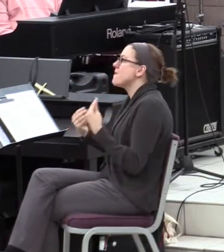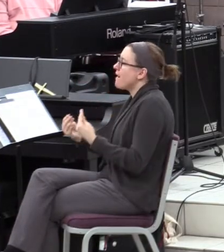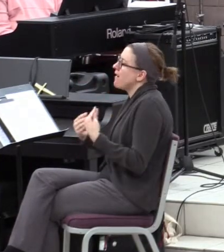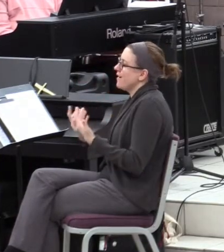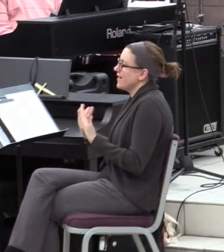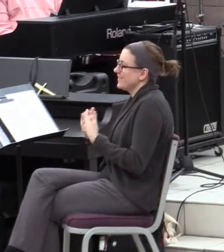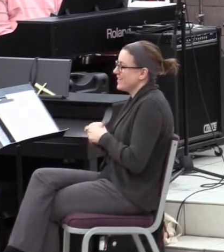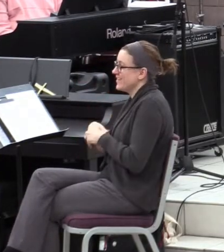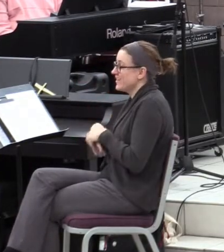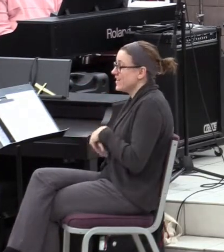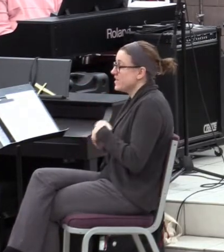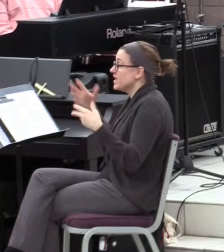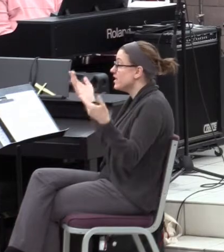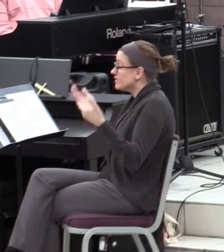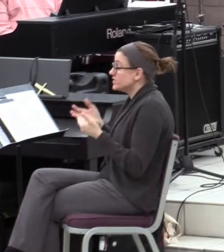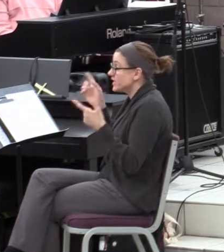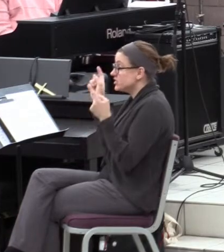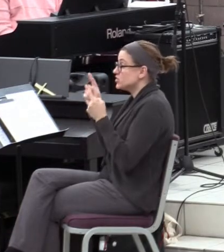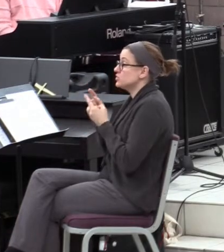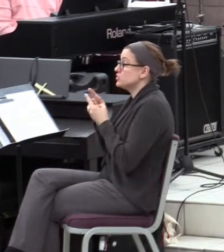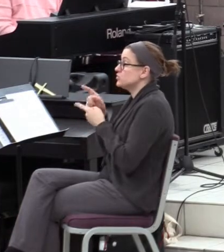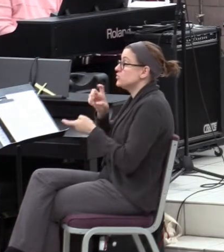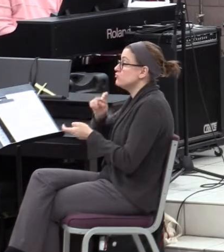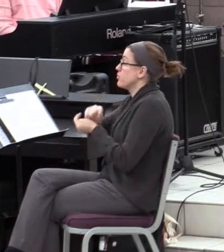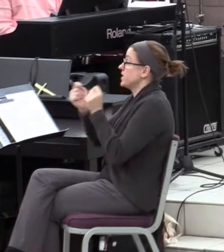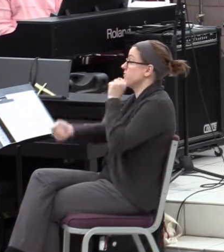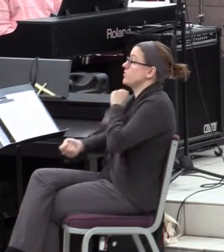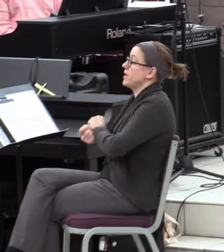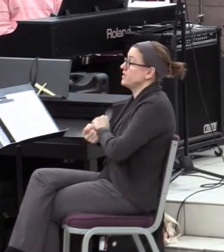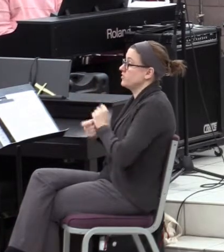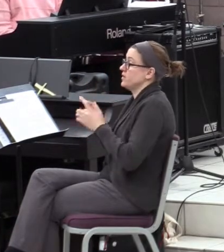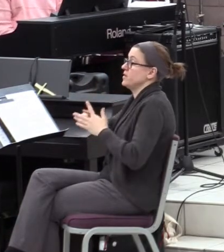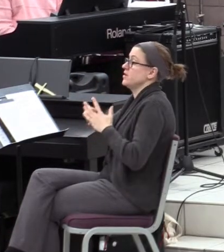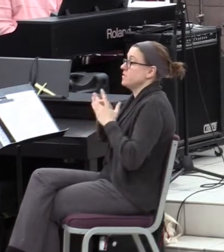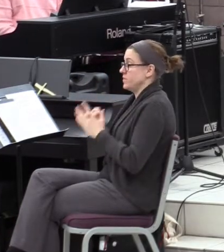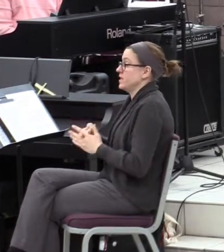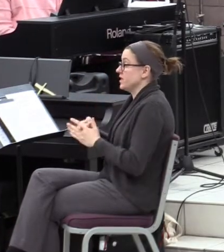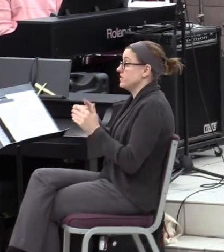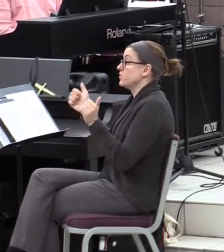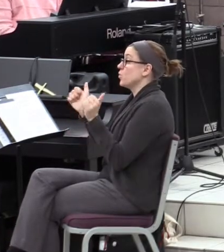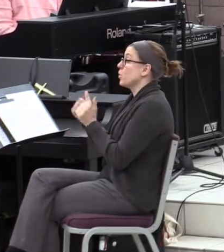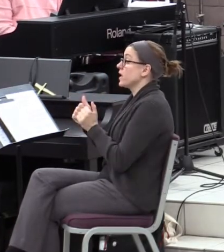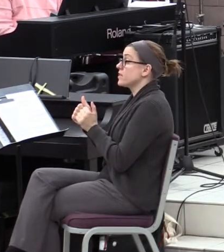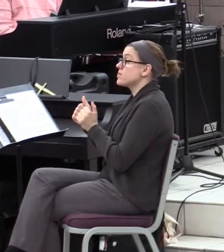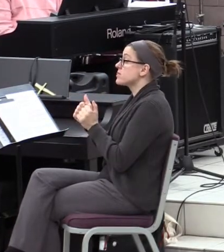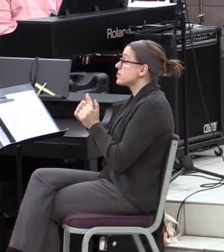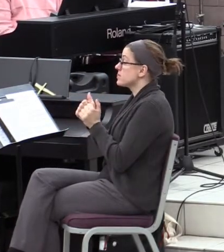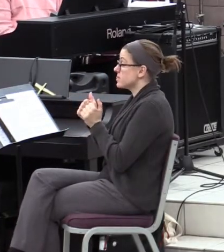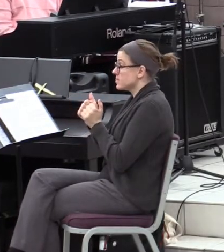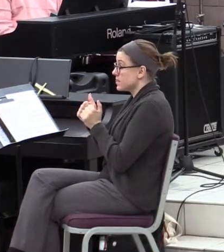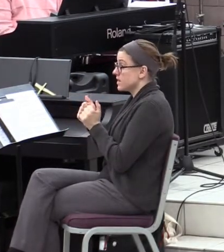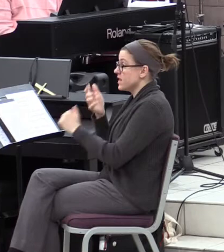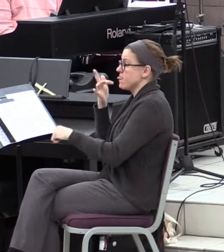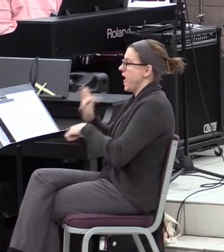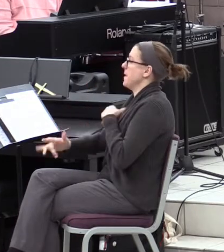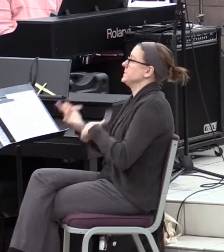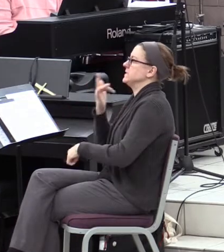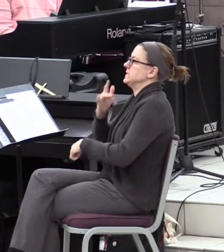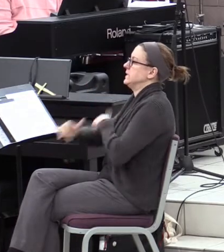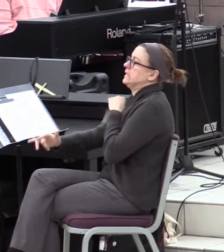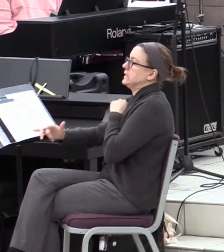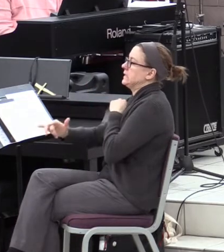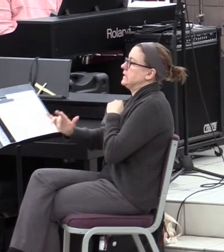The invitation to transformation begins with the emptying